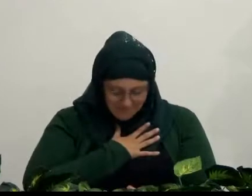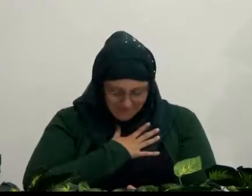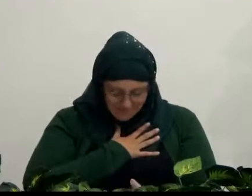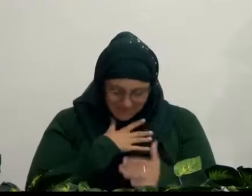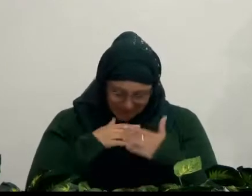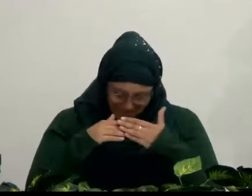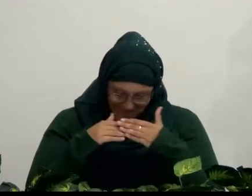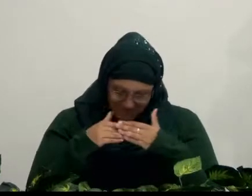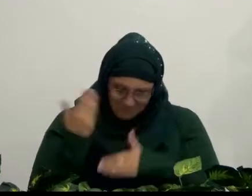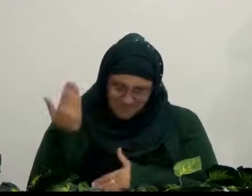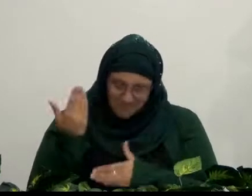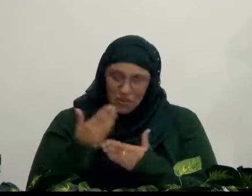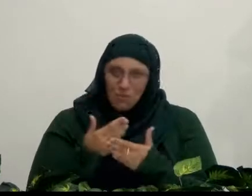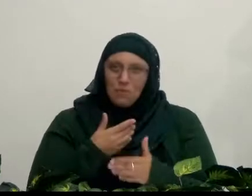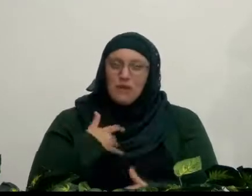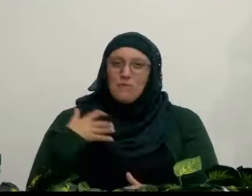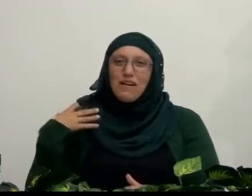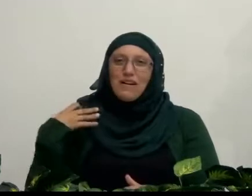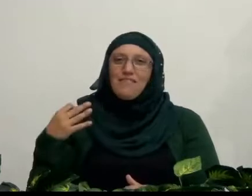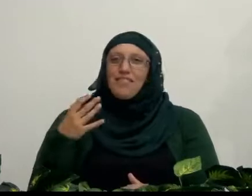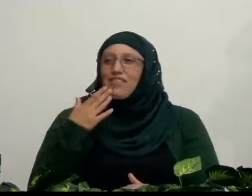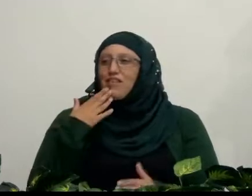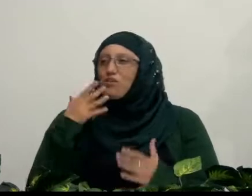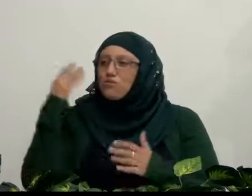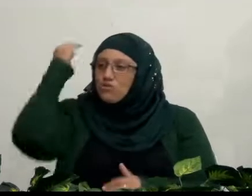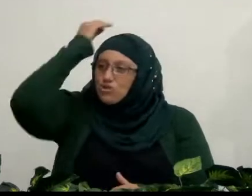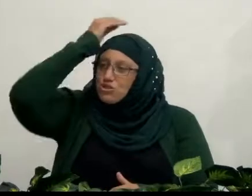We don't have your voice.